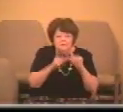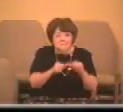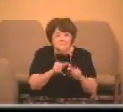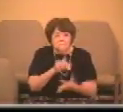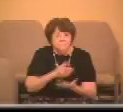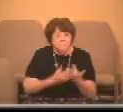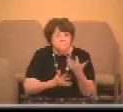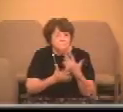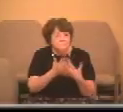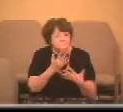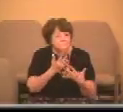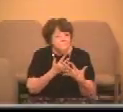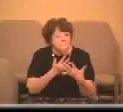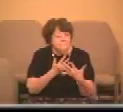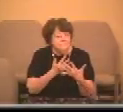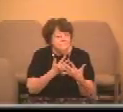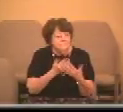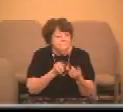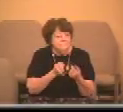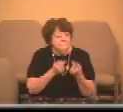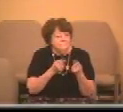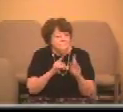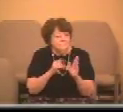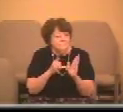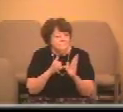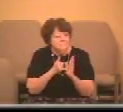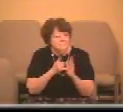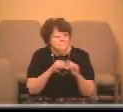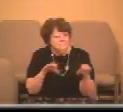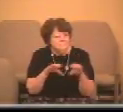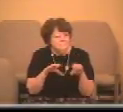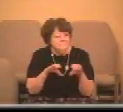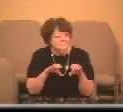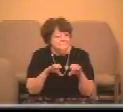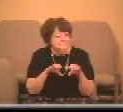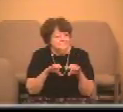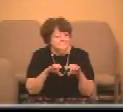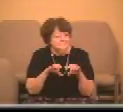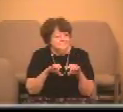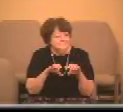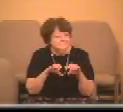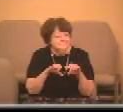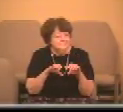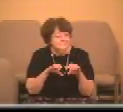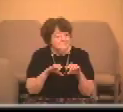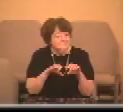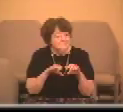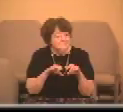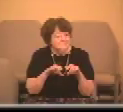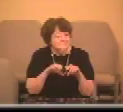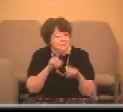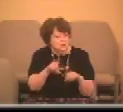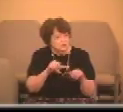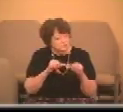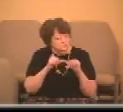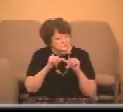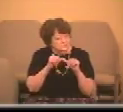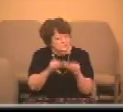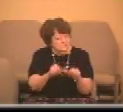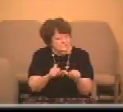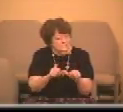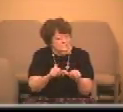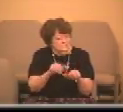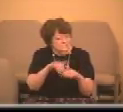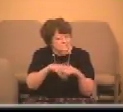bubbling. And when it's boiling and bubbling, guess what? You persevere in